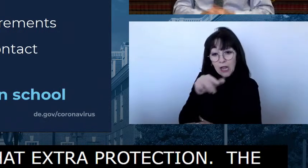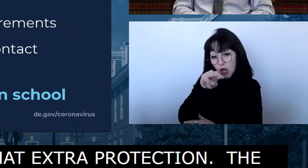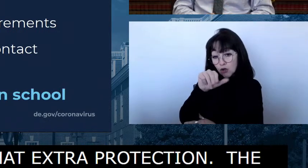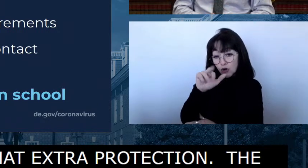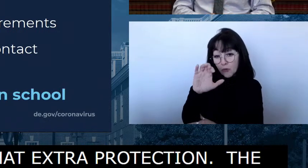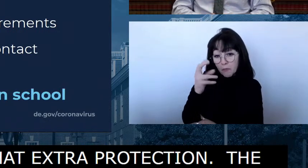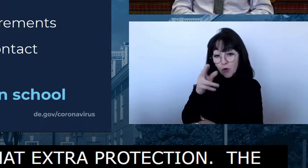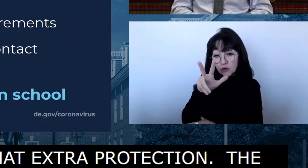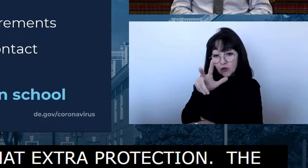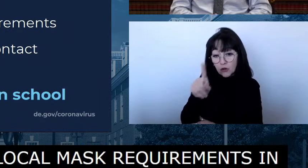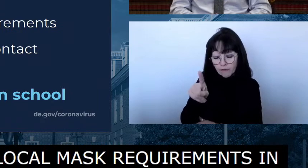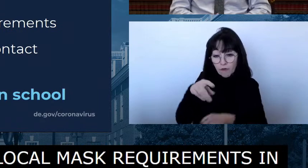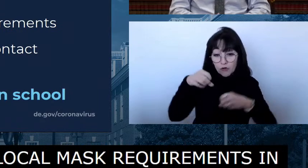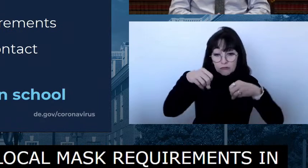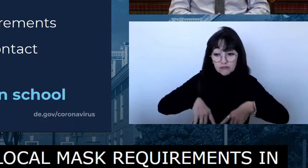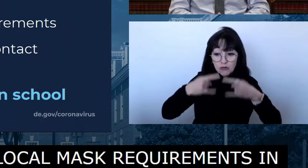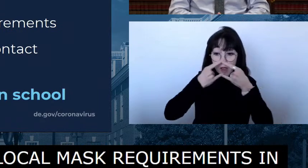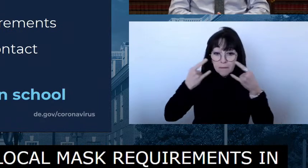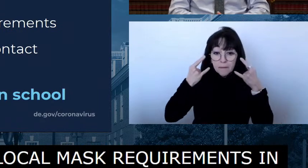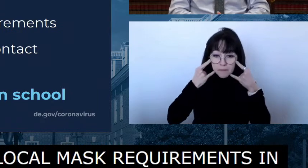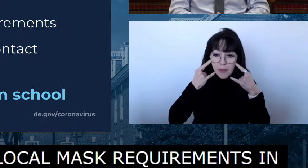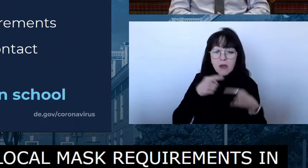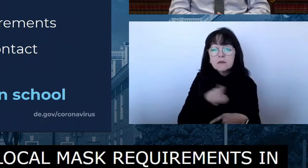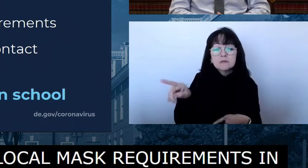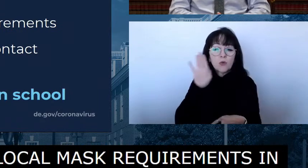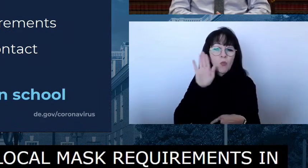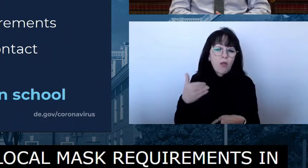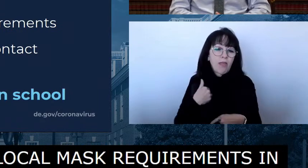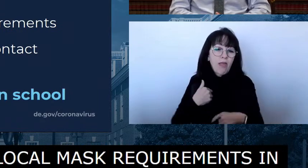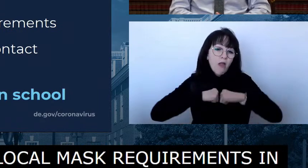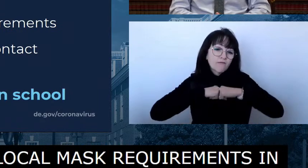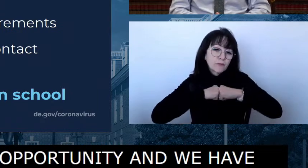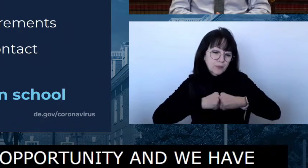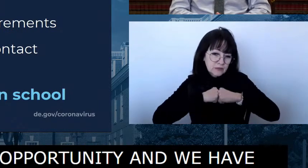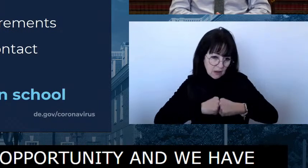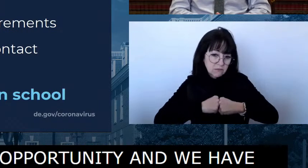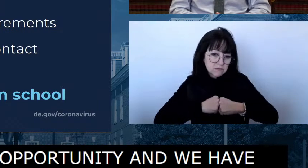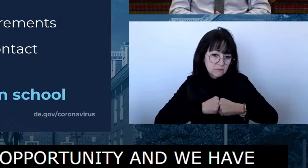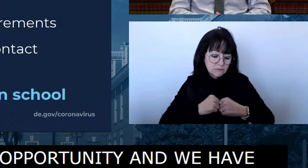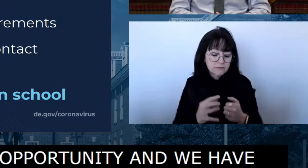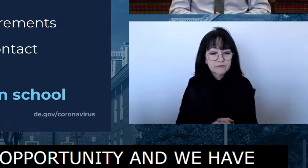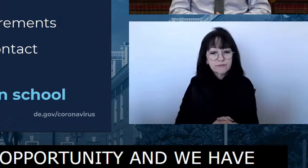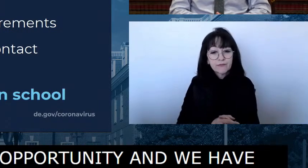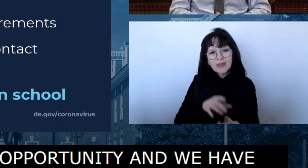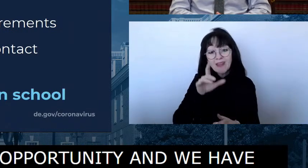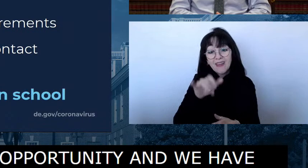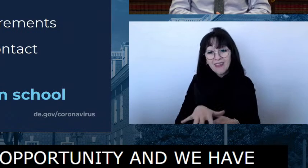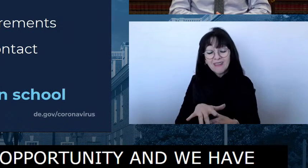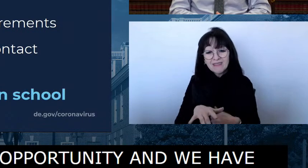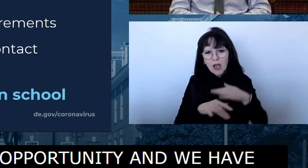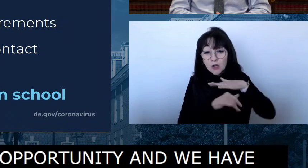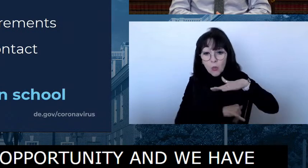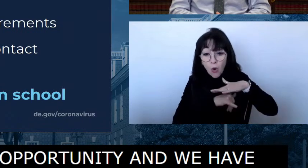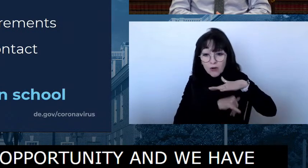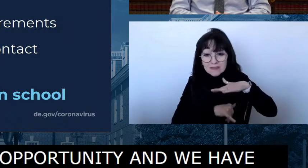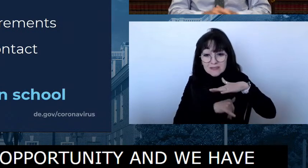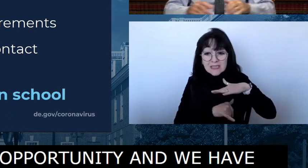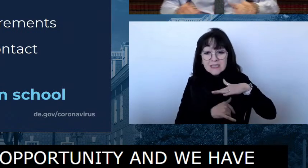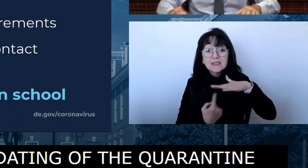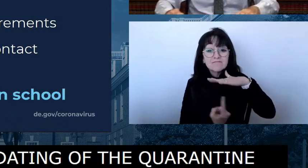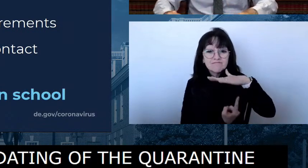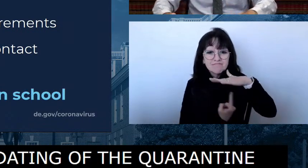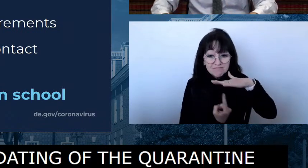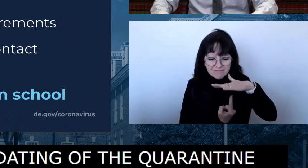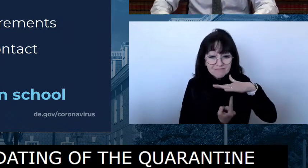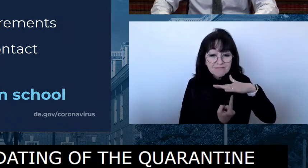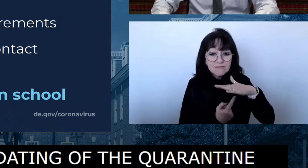changes and updating of the quarantine and contact tracing requirements for everybody to understand what they are